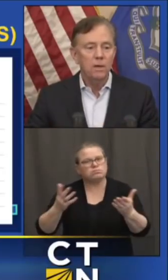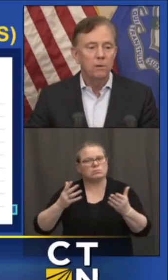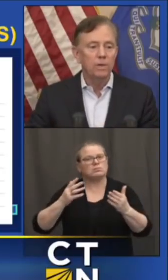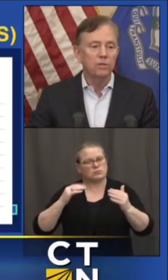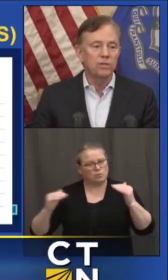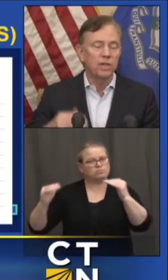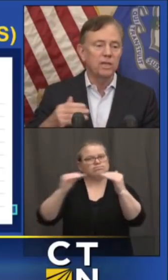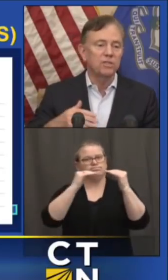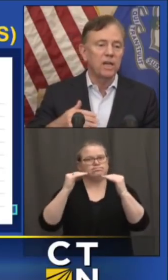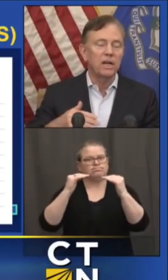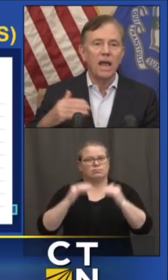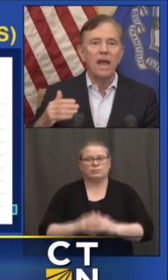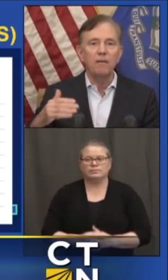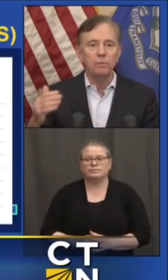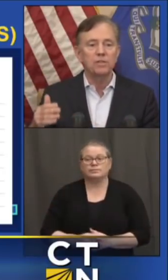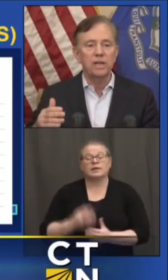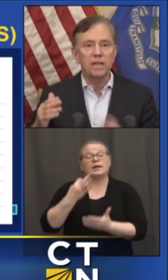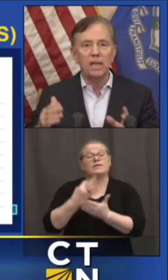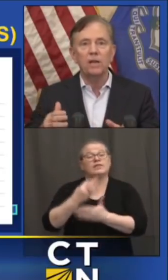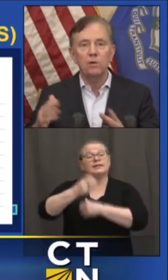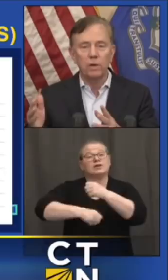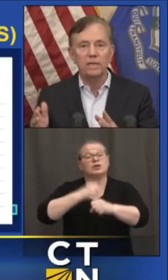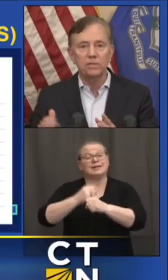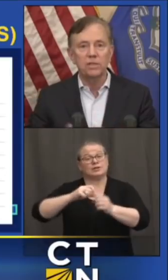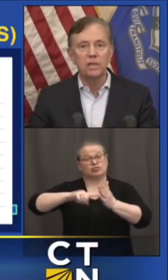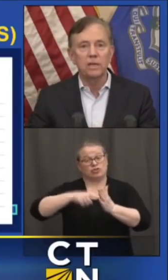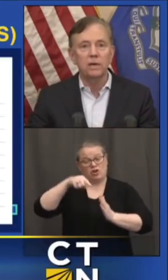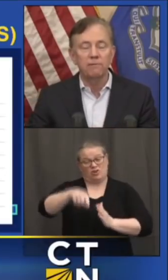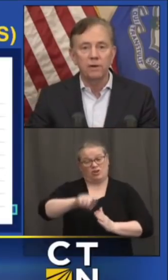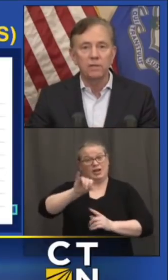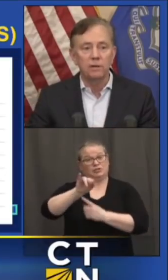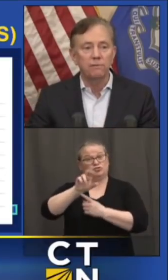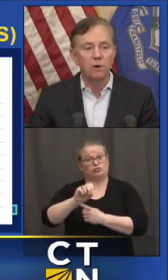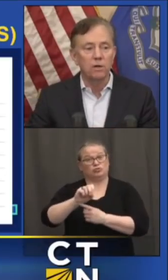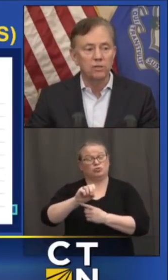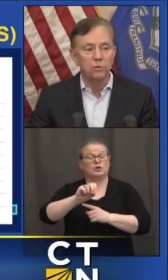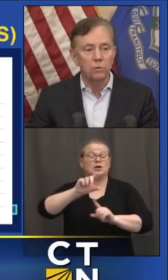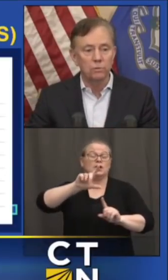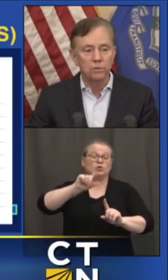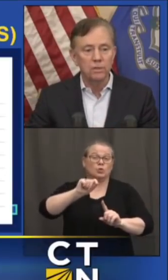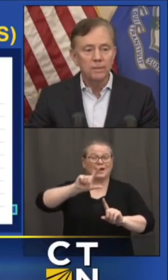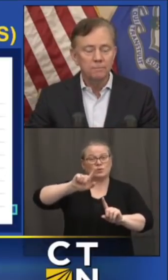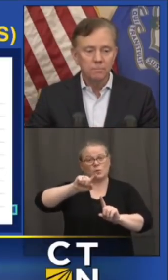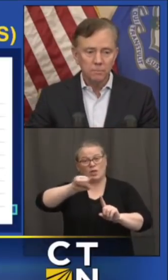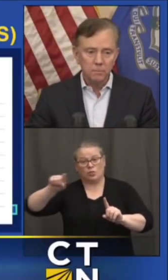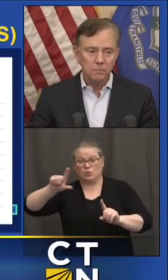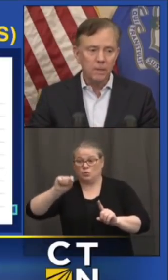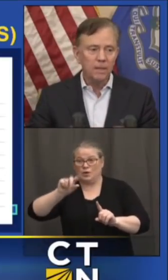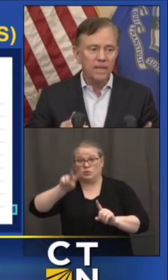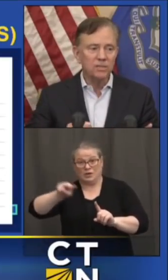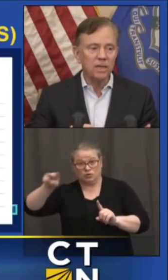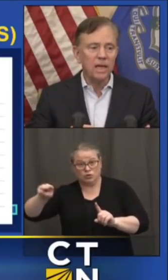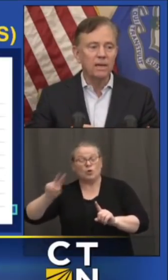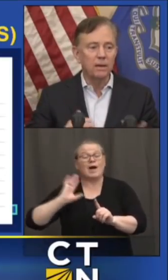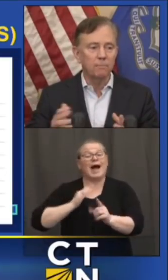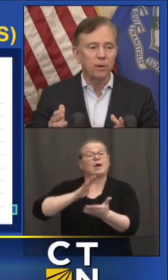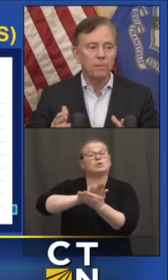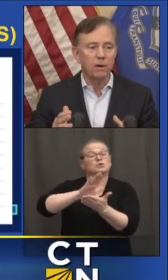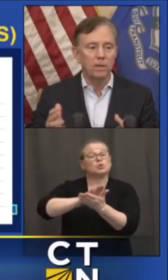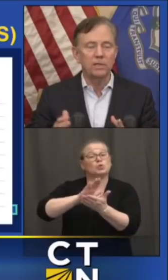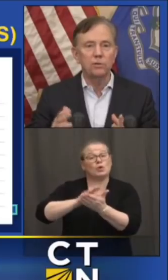1, we should see a 10.5% increase in funding for our schools. That's,